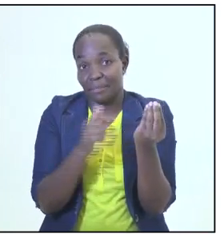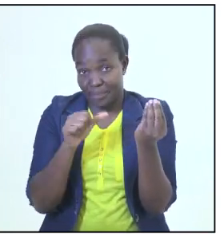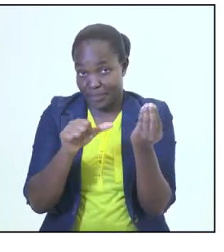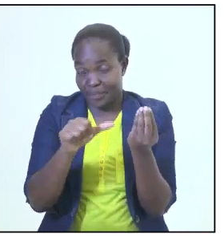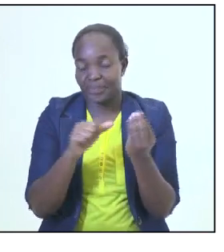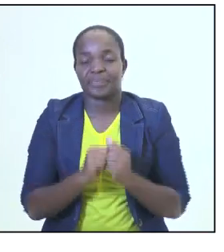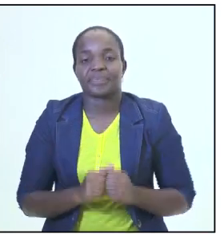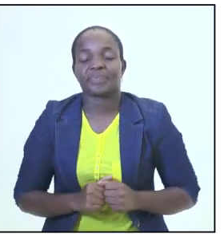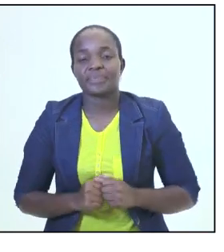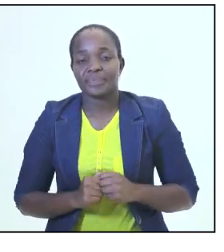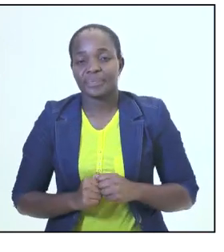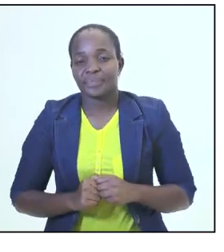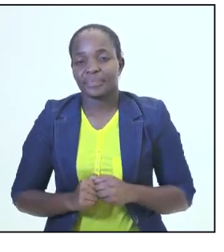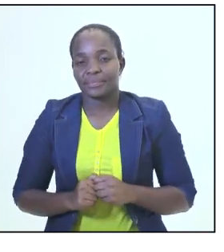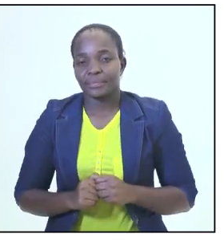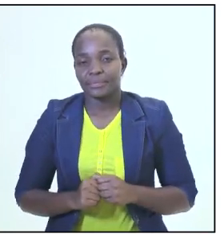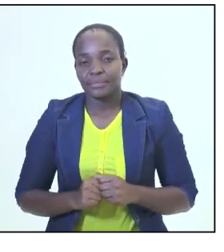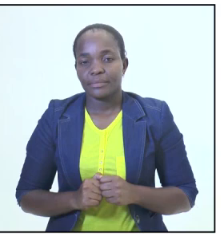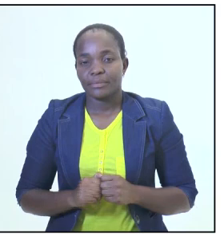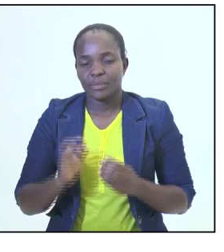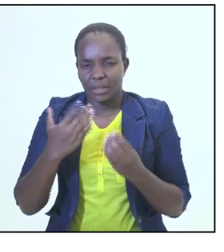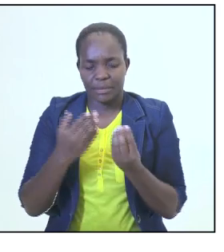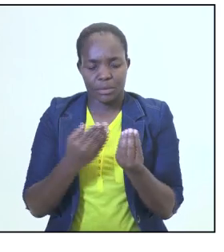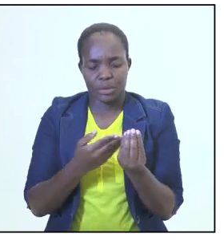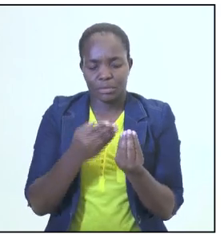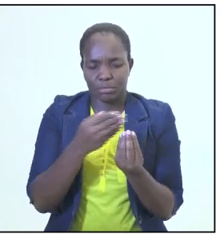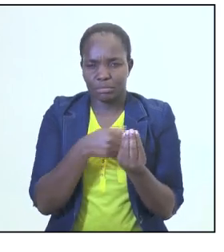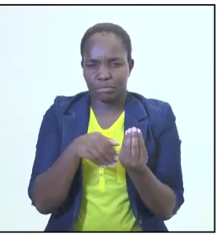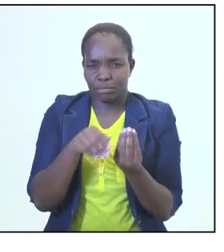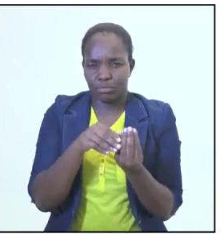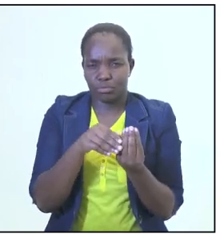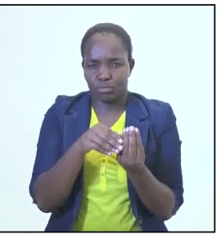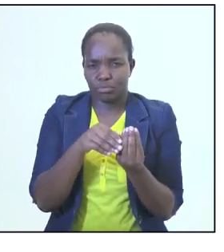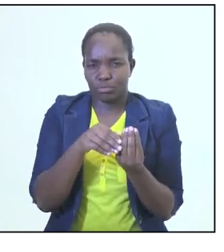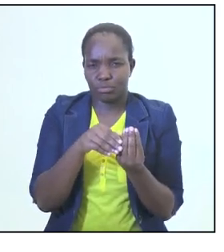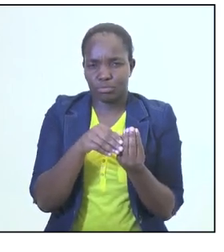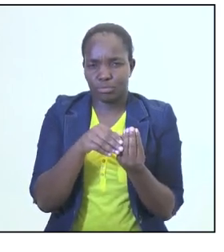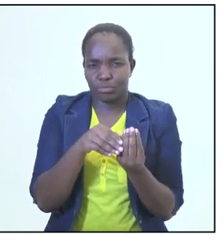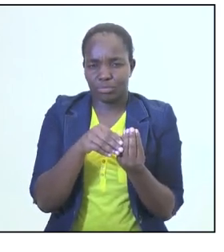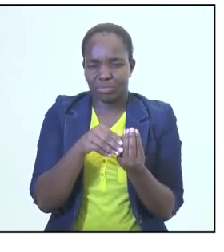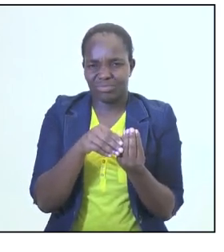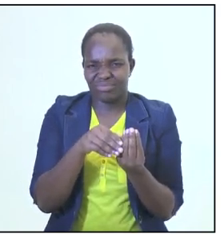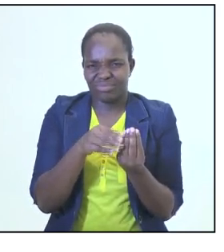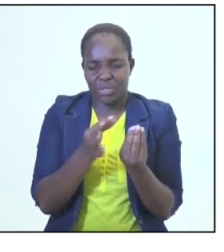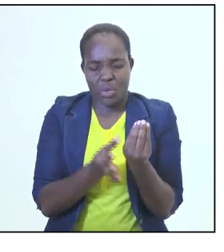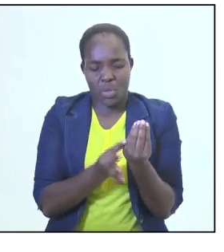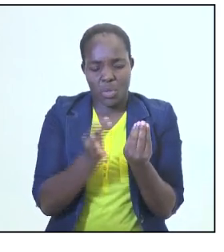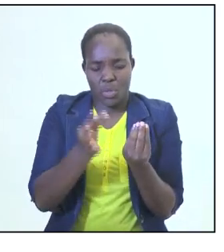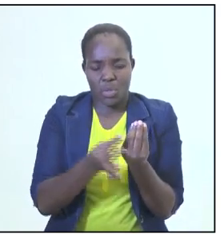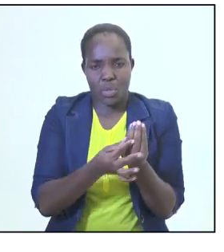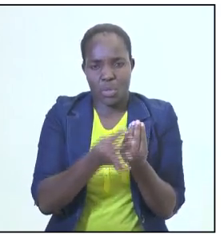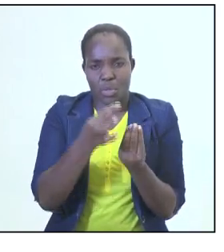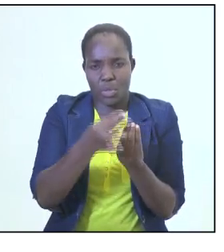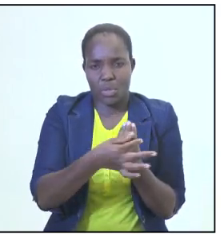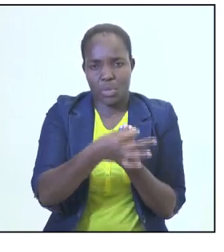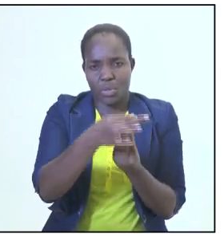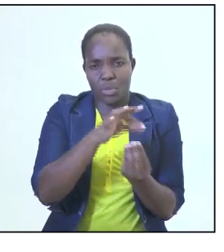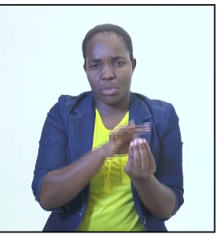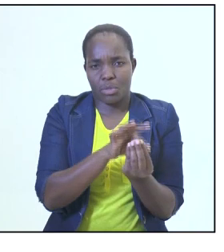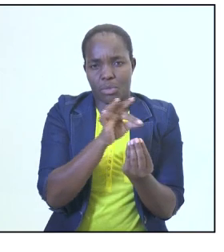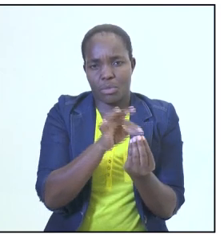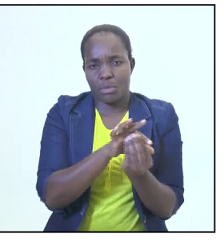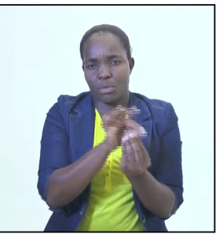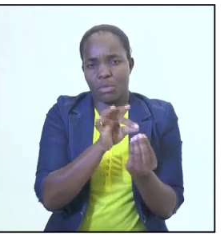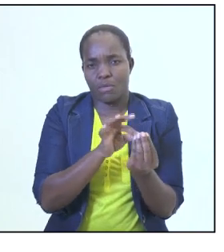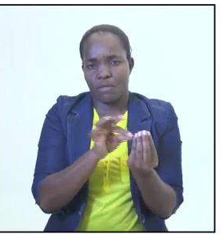continue. Next, we remove the stamen. The stamen is the long string called the filament with